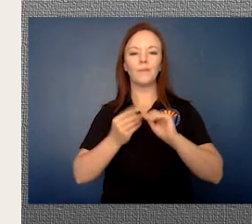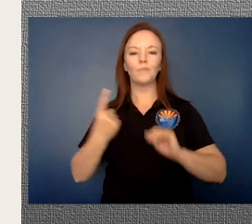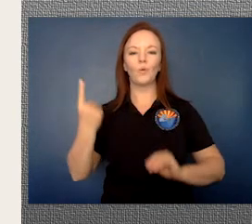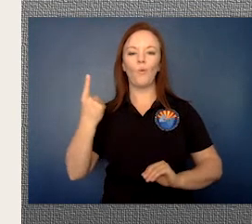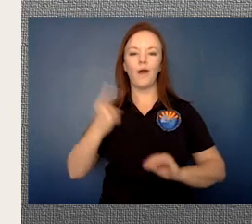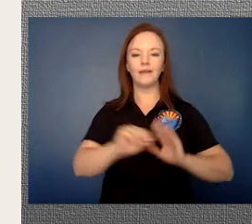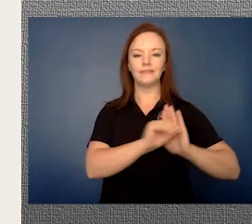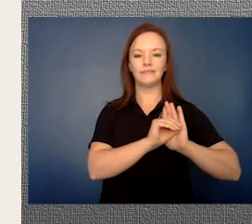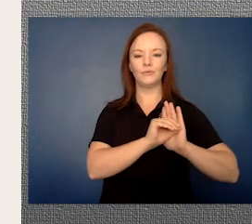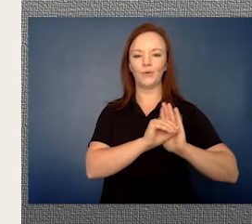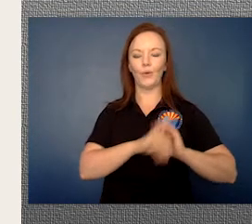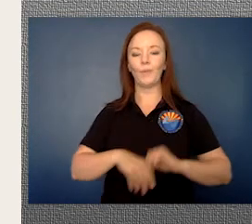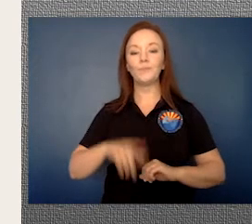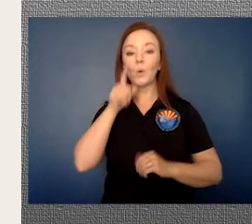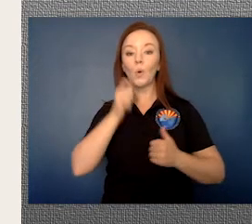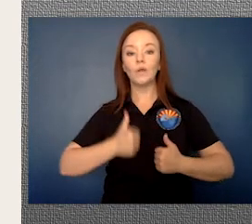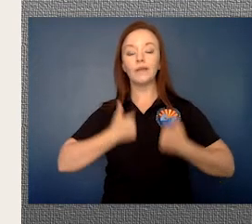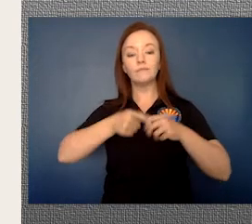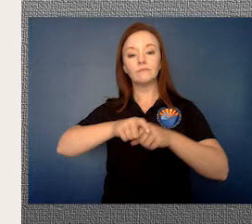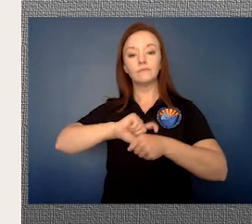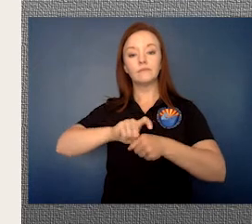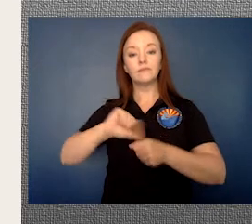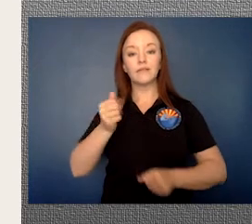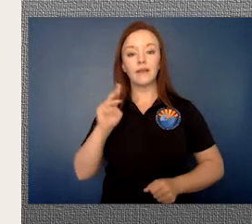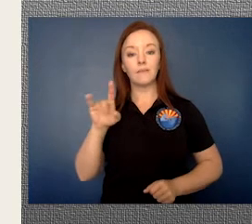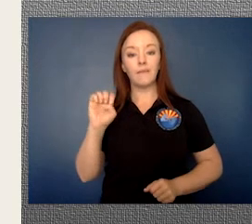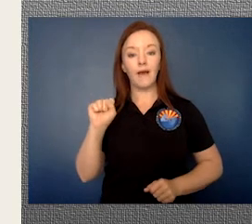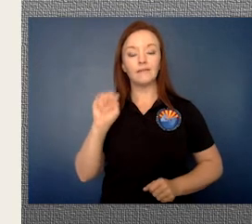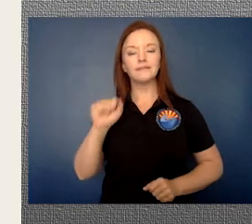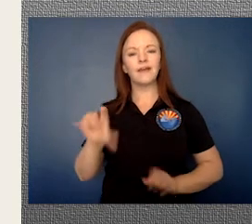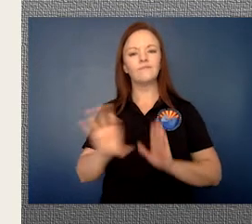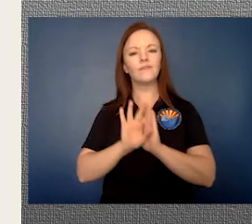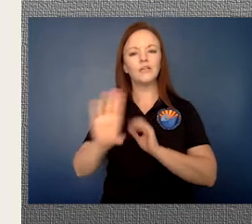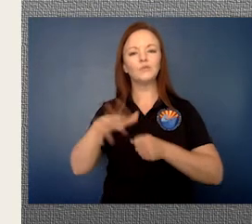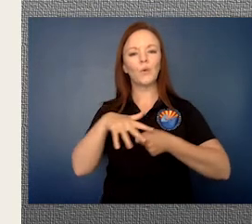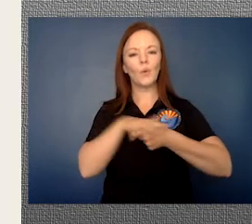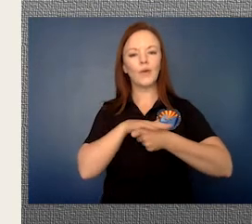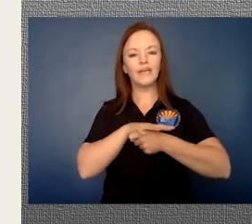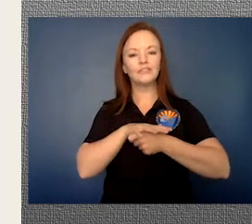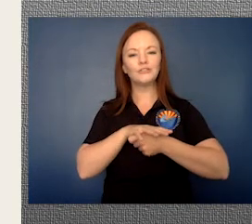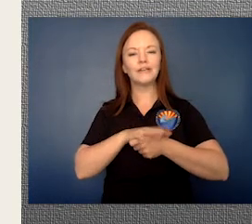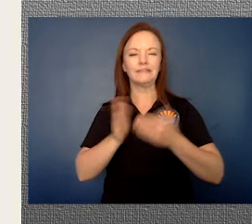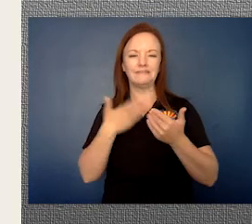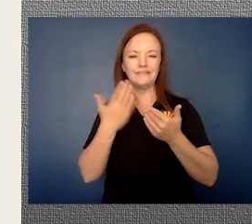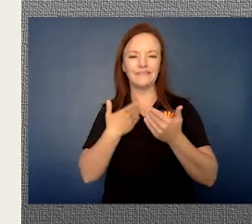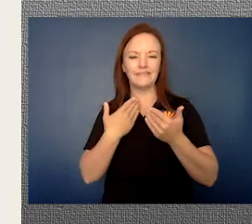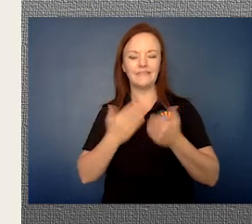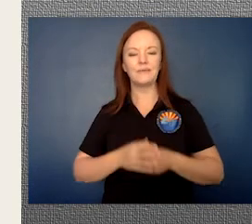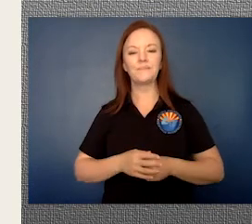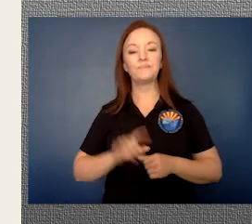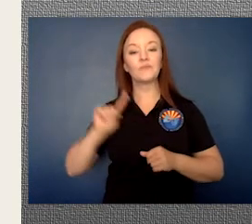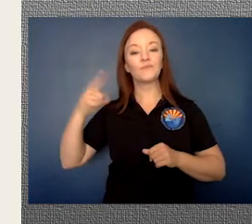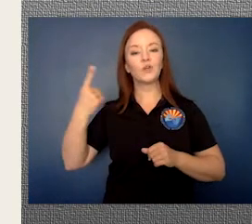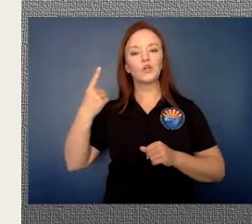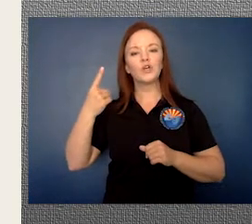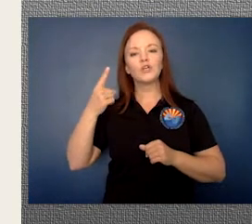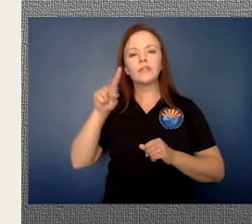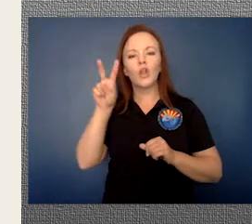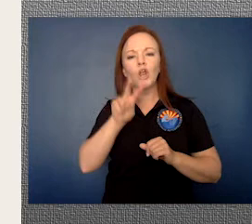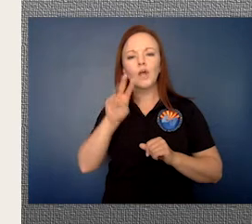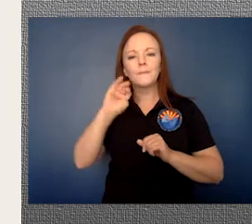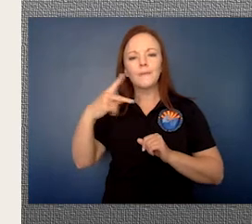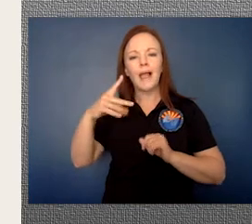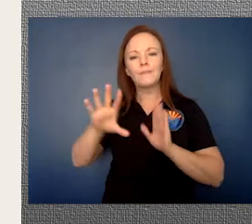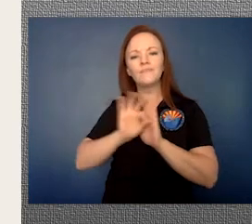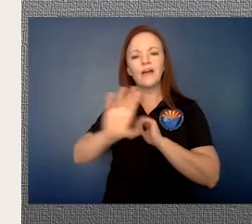People who live within 10 miles of the Palo Verde plant can find their location on the map in 4 easy steps. First, locate your home